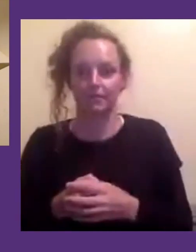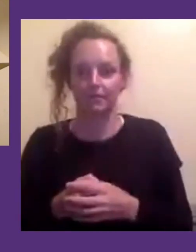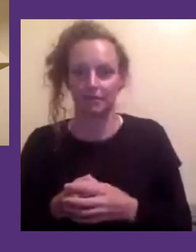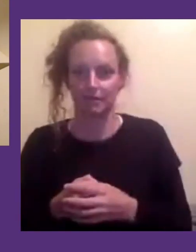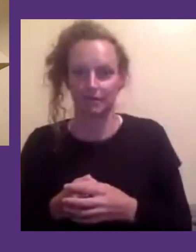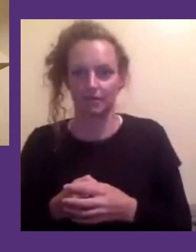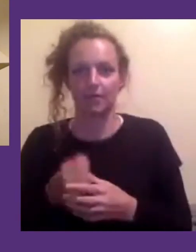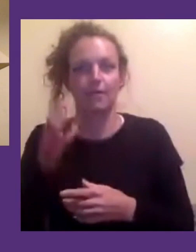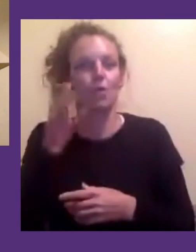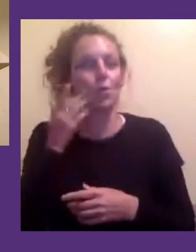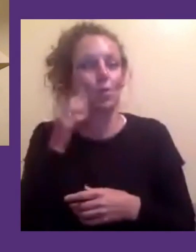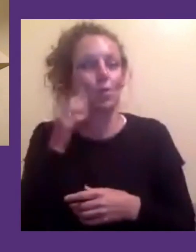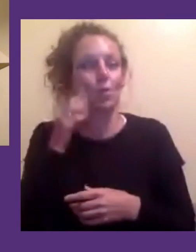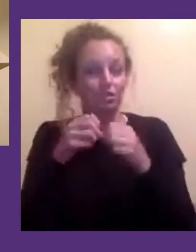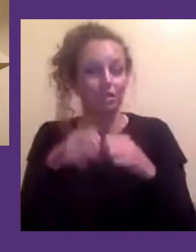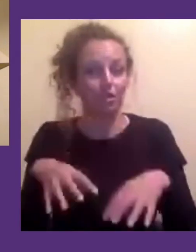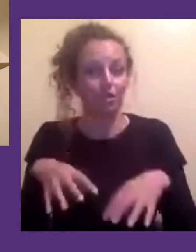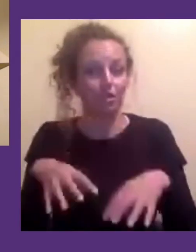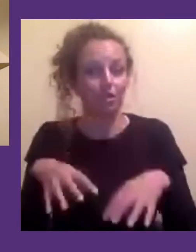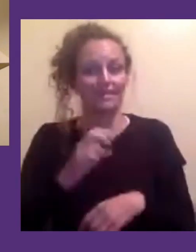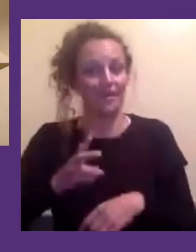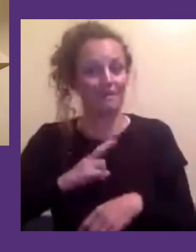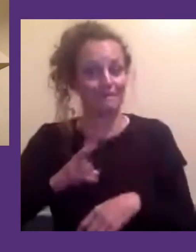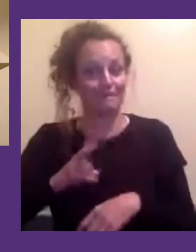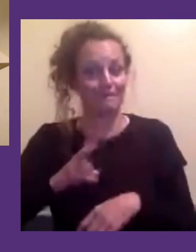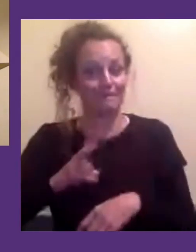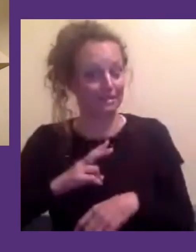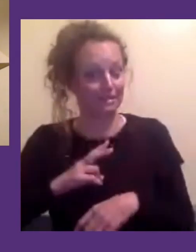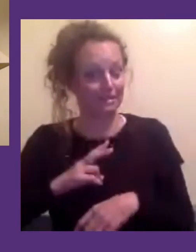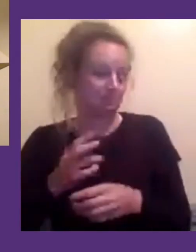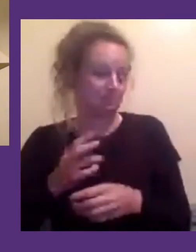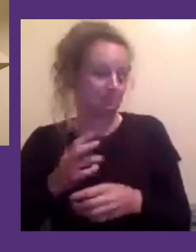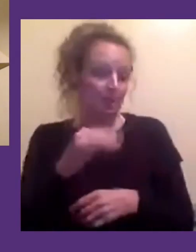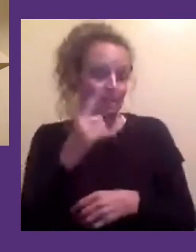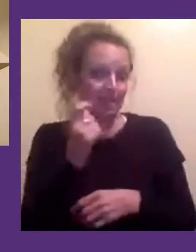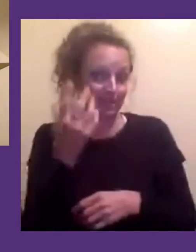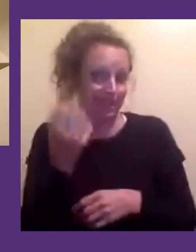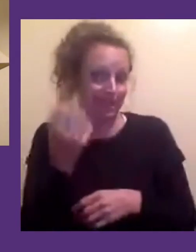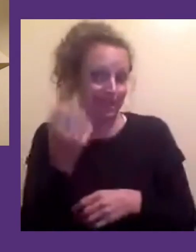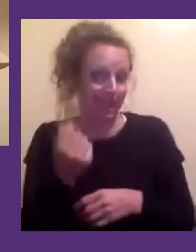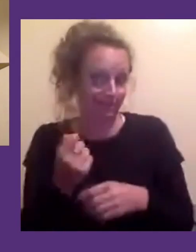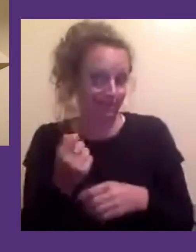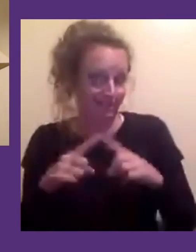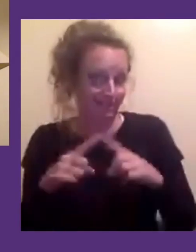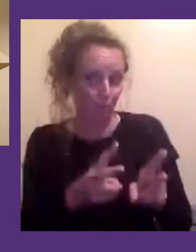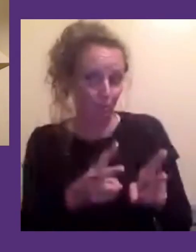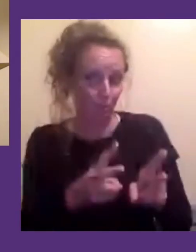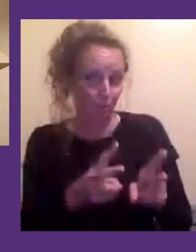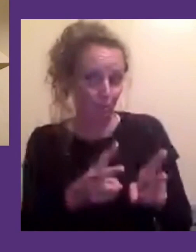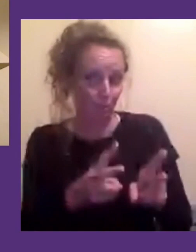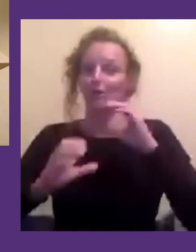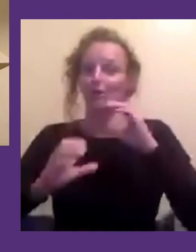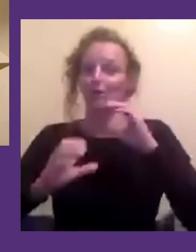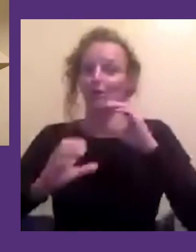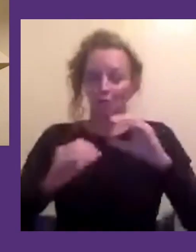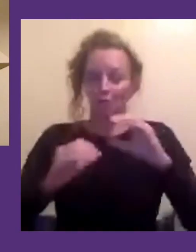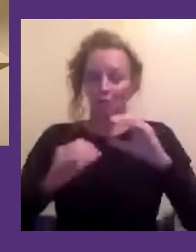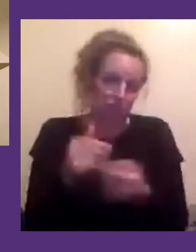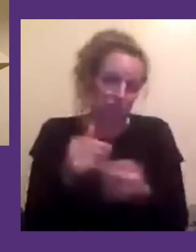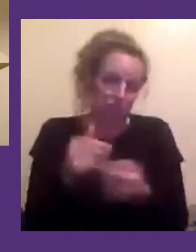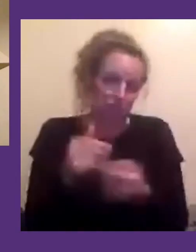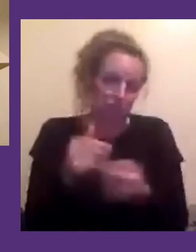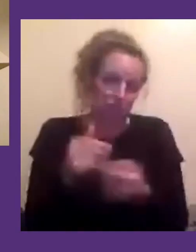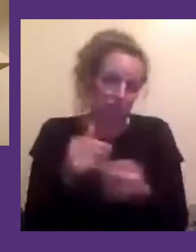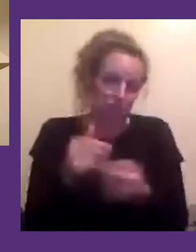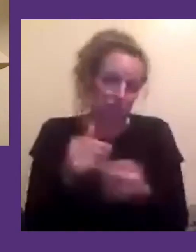other ways of communication, as we know. And deaf people communicate in their own